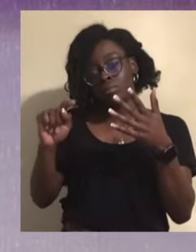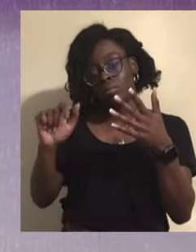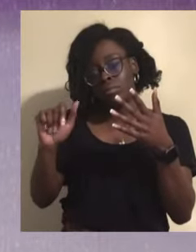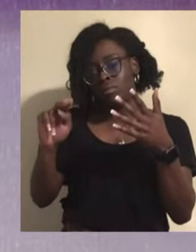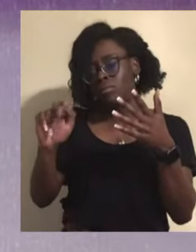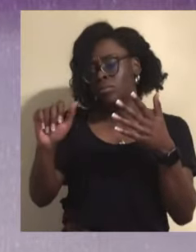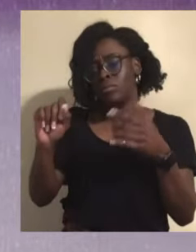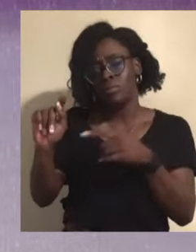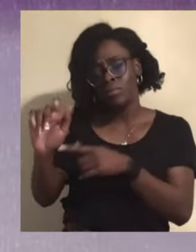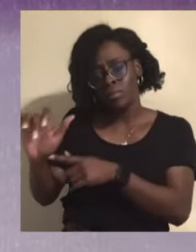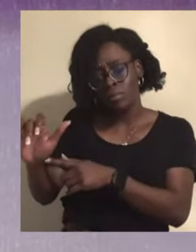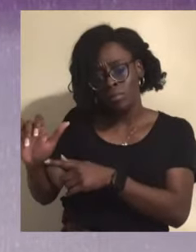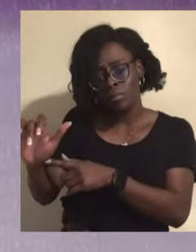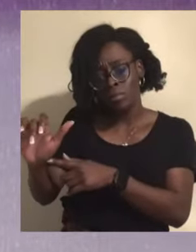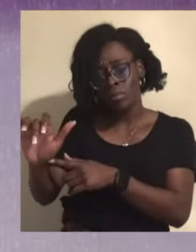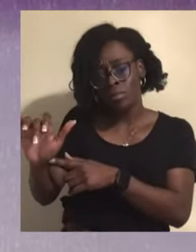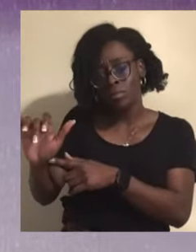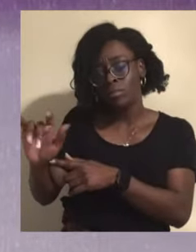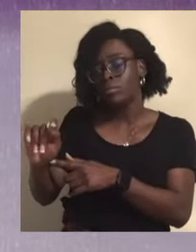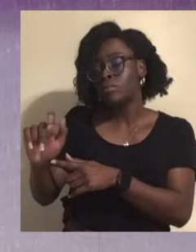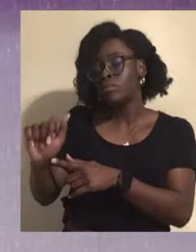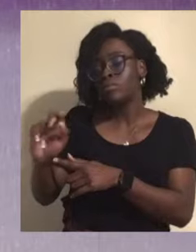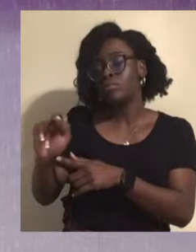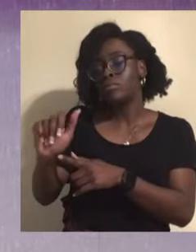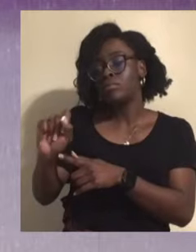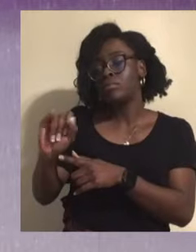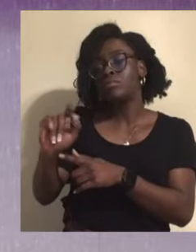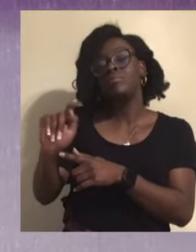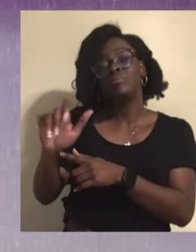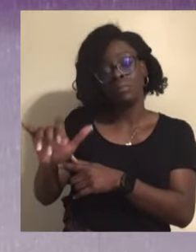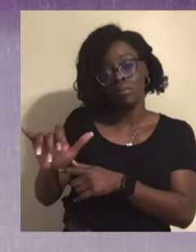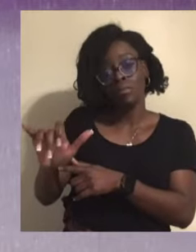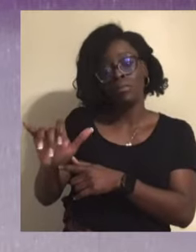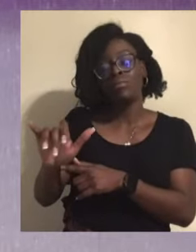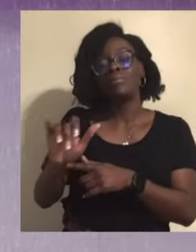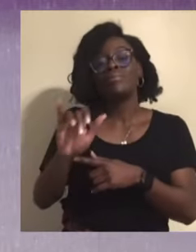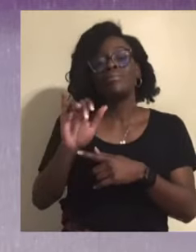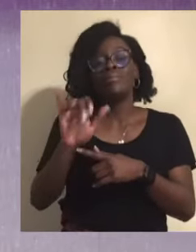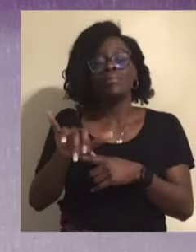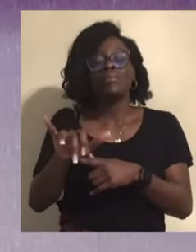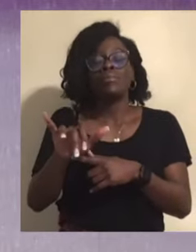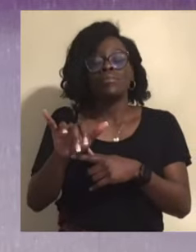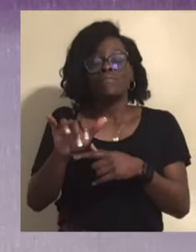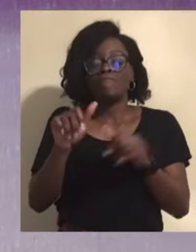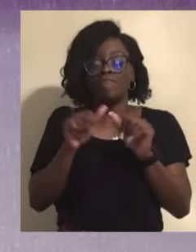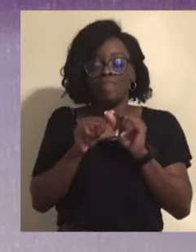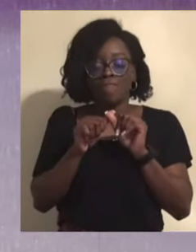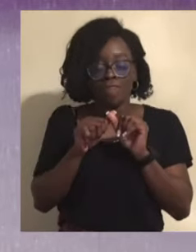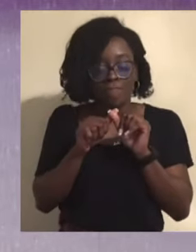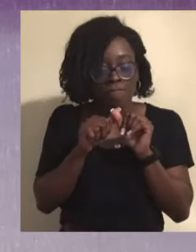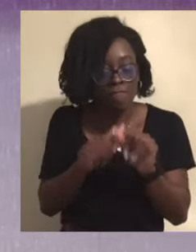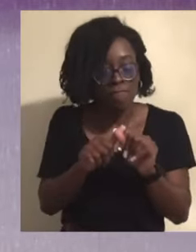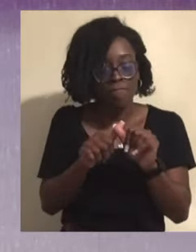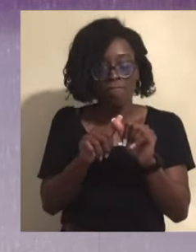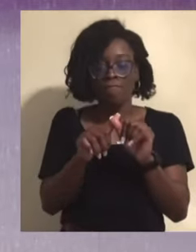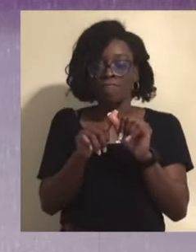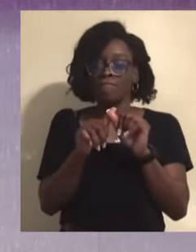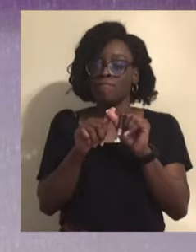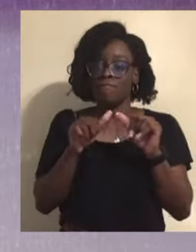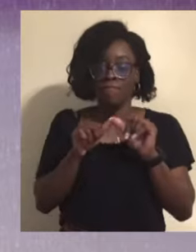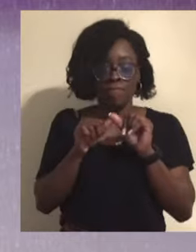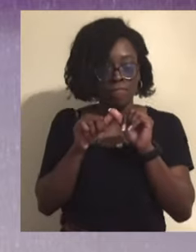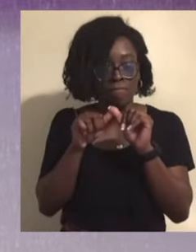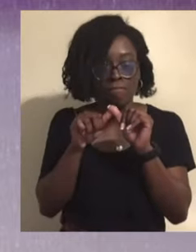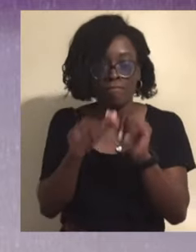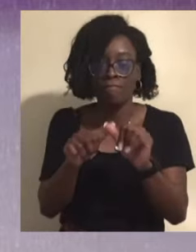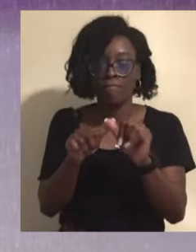Tenacity is the willingness to keep building when there are no clouds and not a